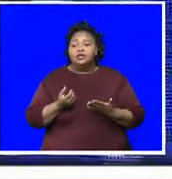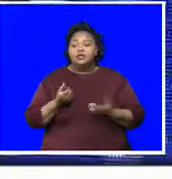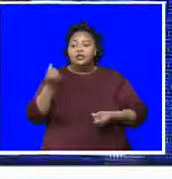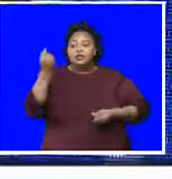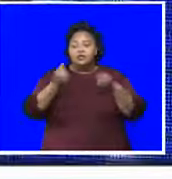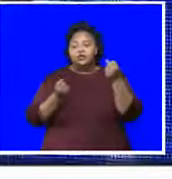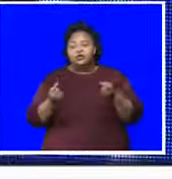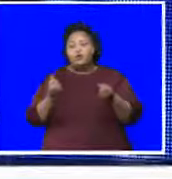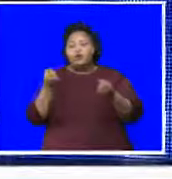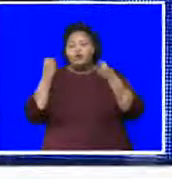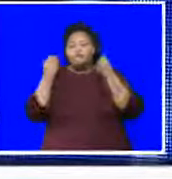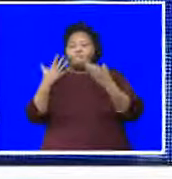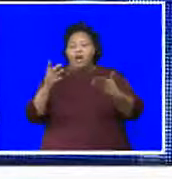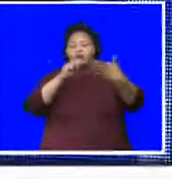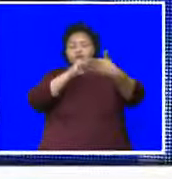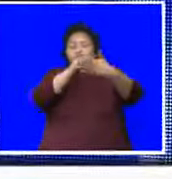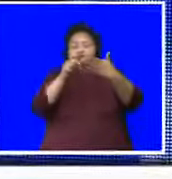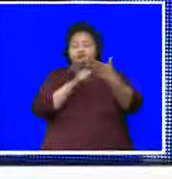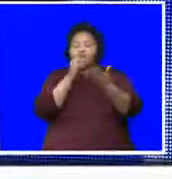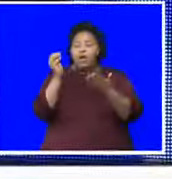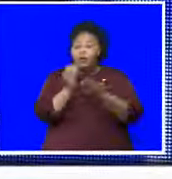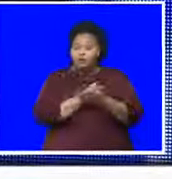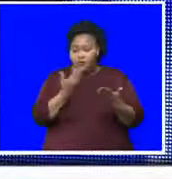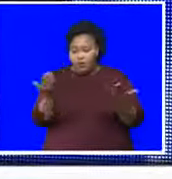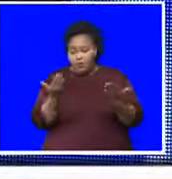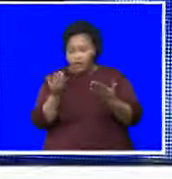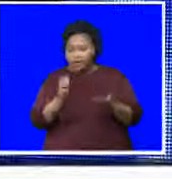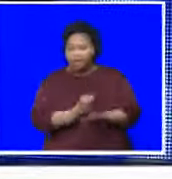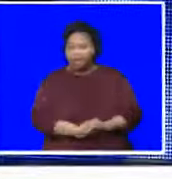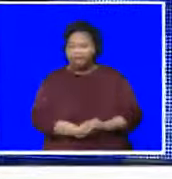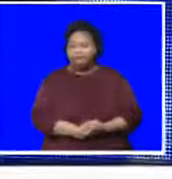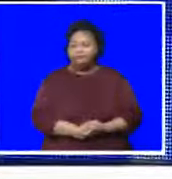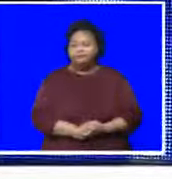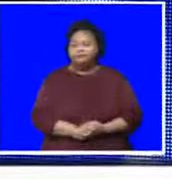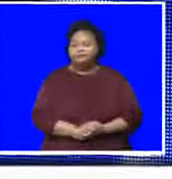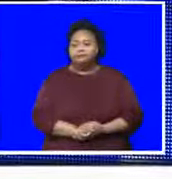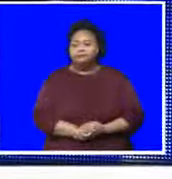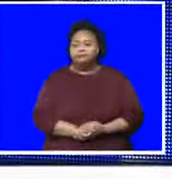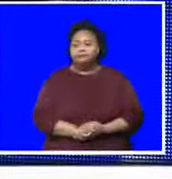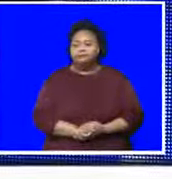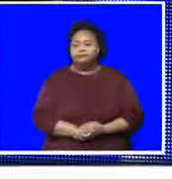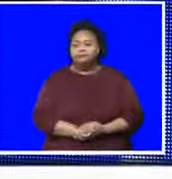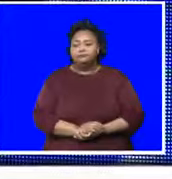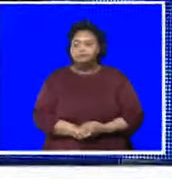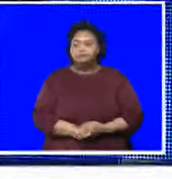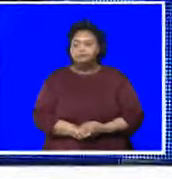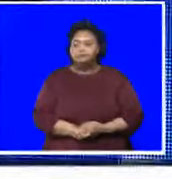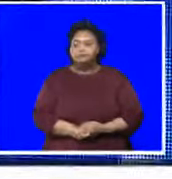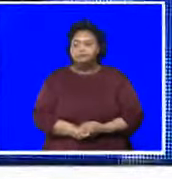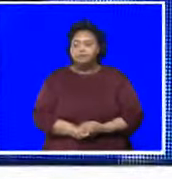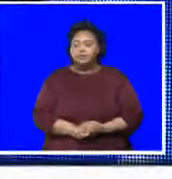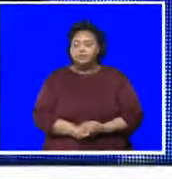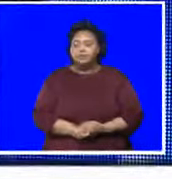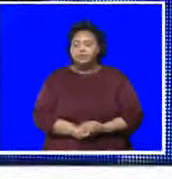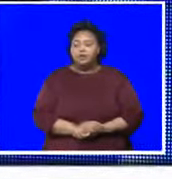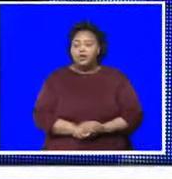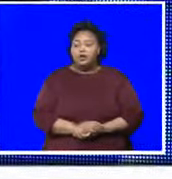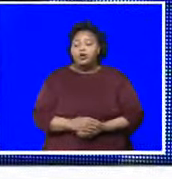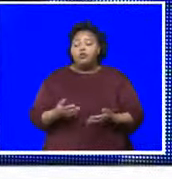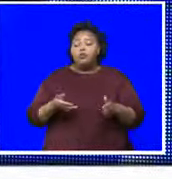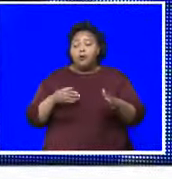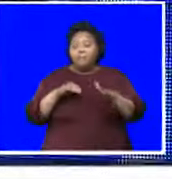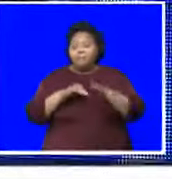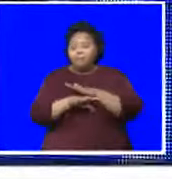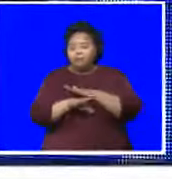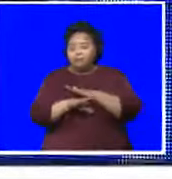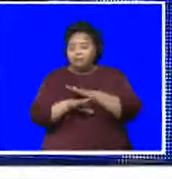Motorists residing in rural areas will now have access to the motor vehicle licensing renewal service at the nearest post office. The